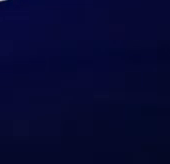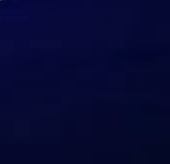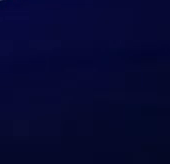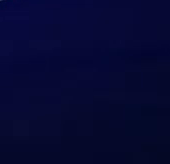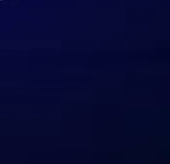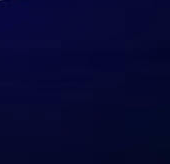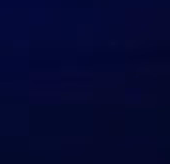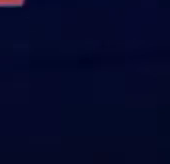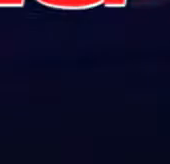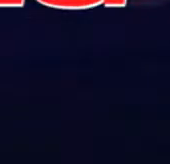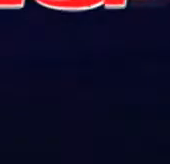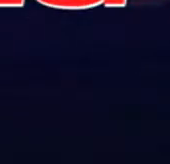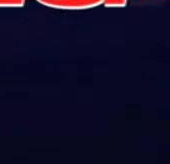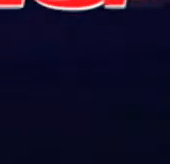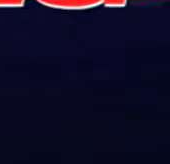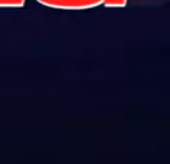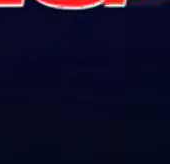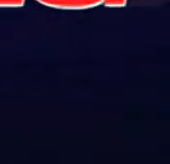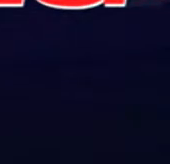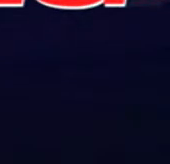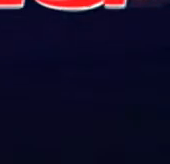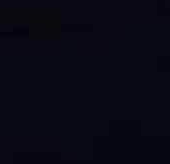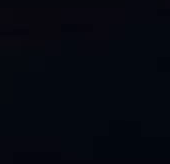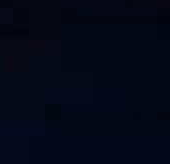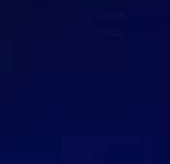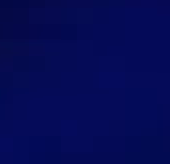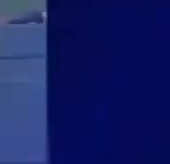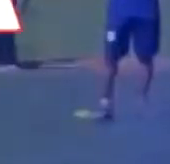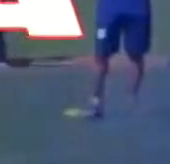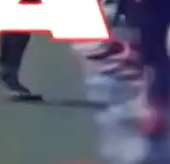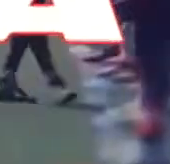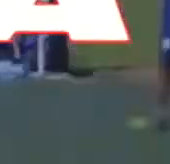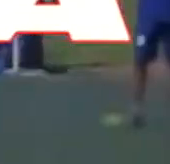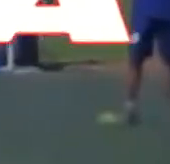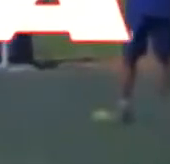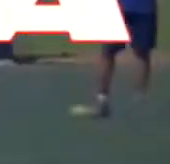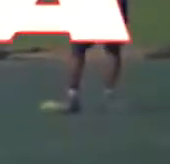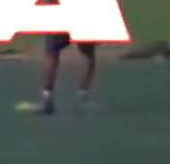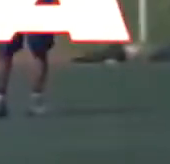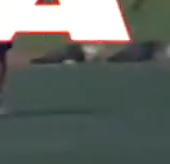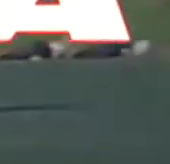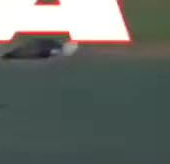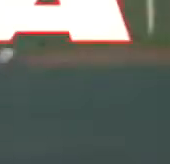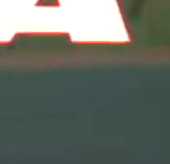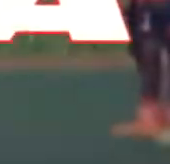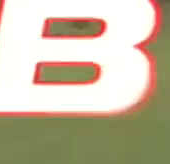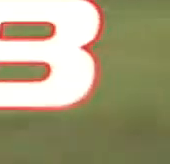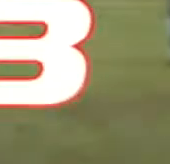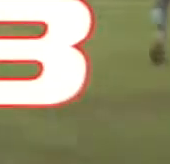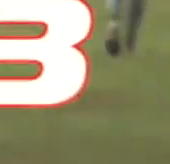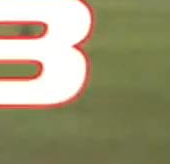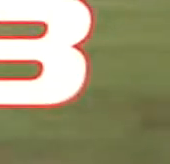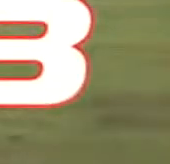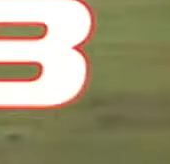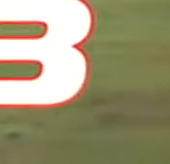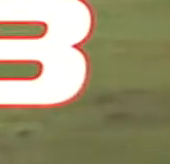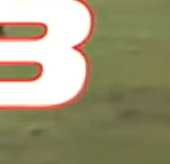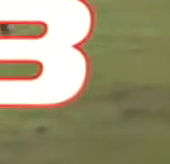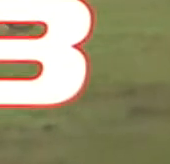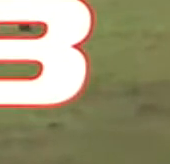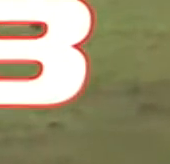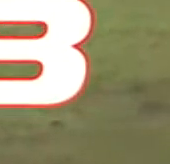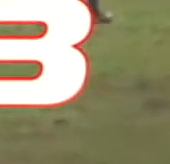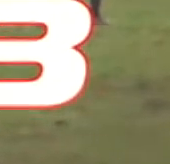to 8th of December in Kisumu and Kakamega. Kenya, Sudan, Rwanda, Somalia, Zanzibar, South Sudan and